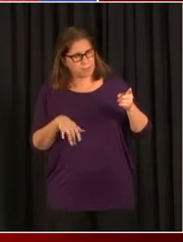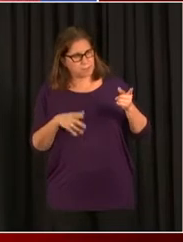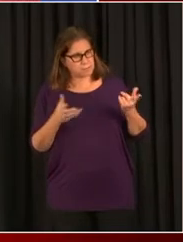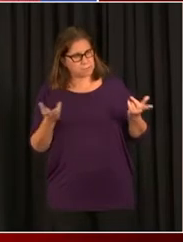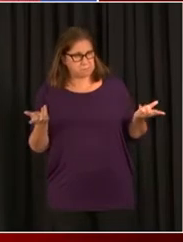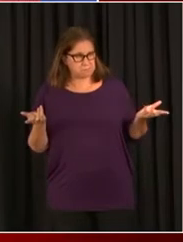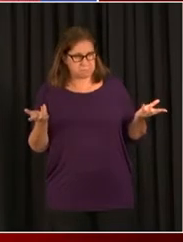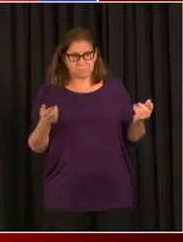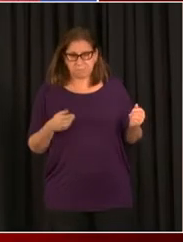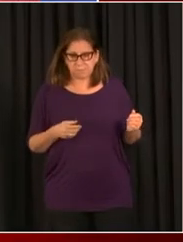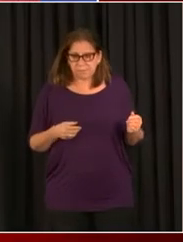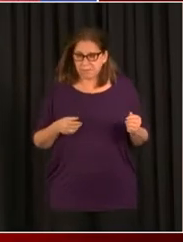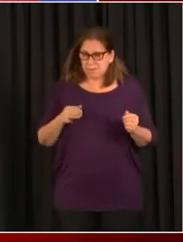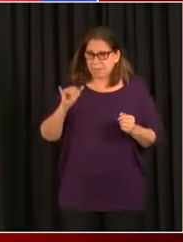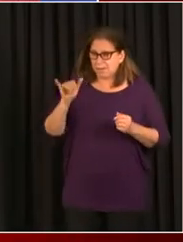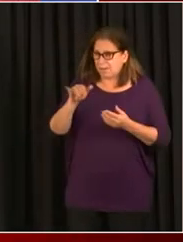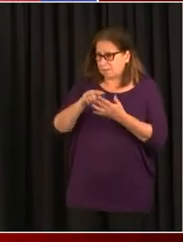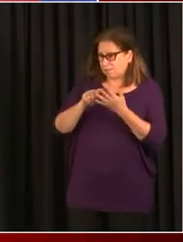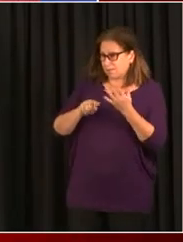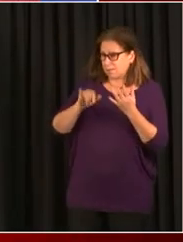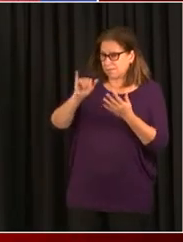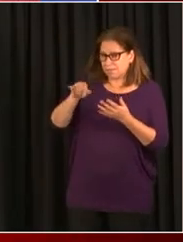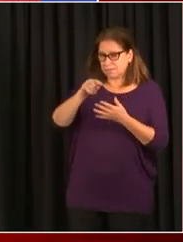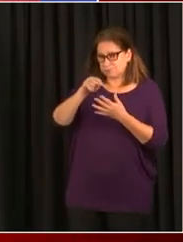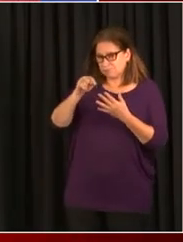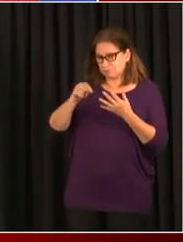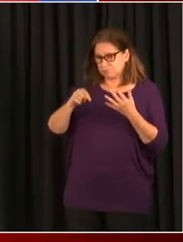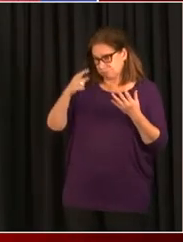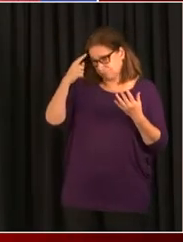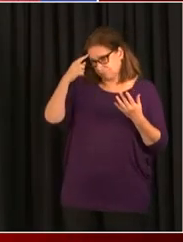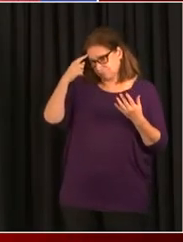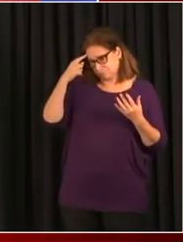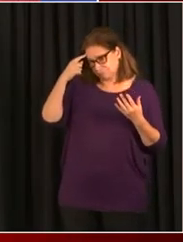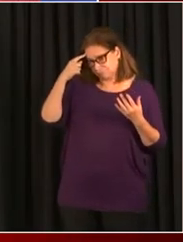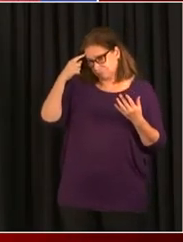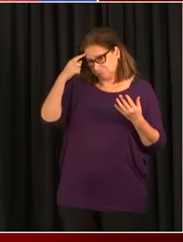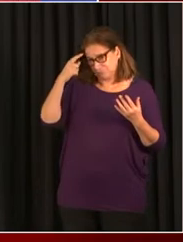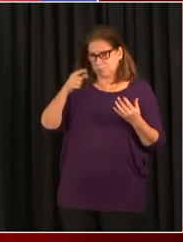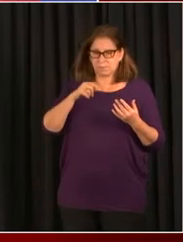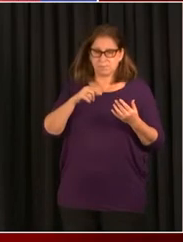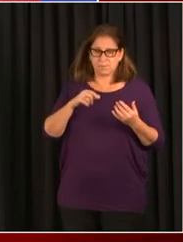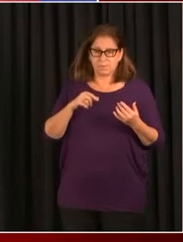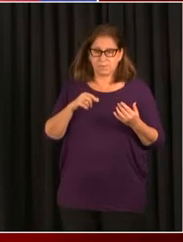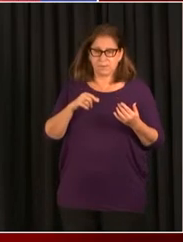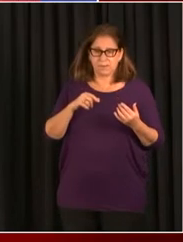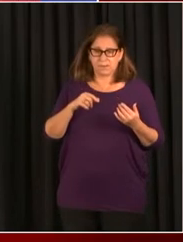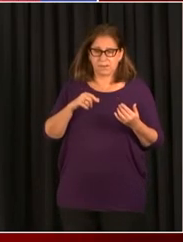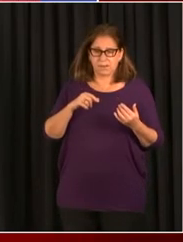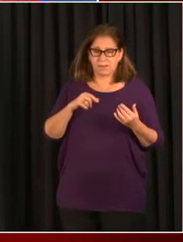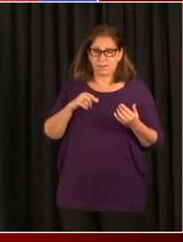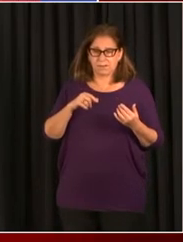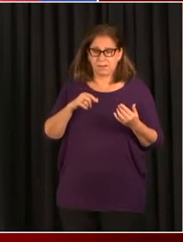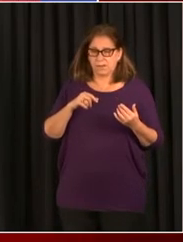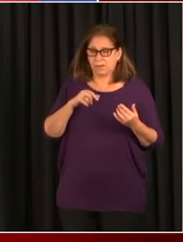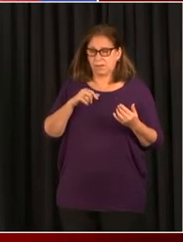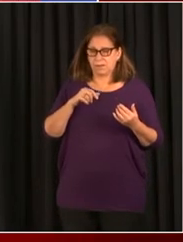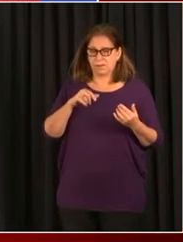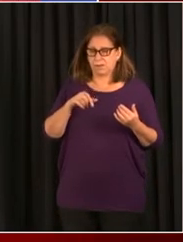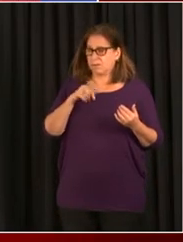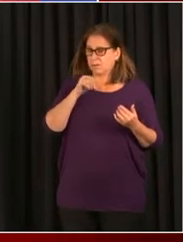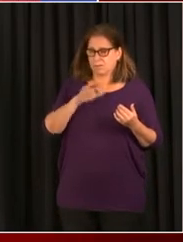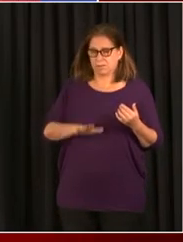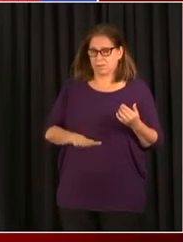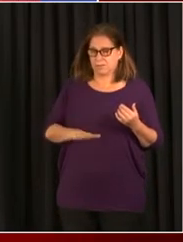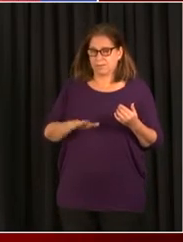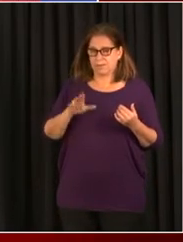It seems like that is not a DC or organically DC created